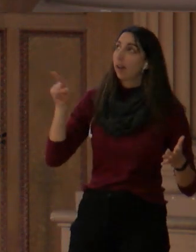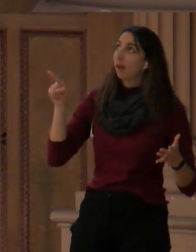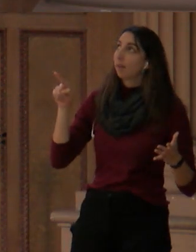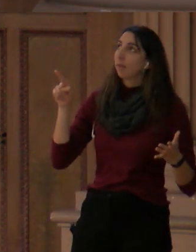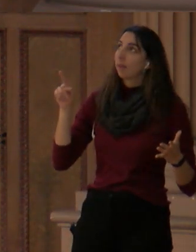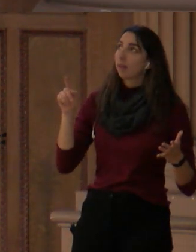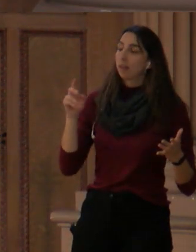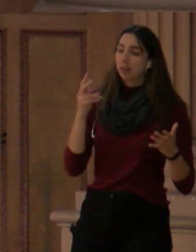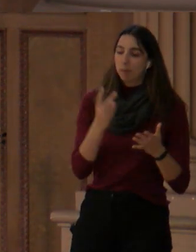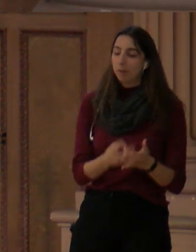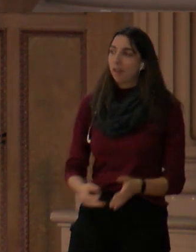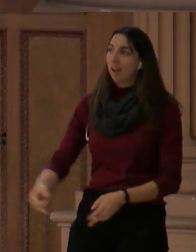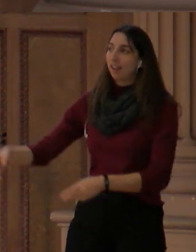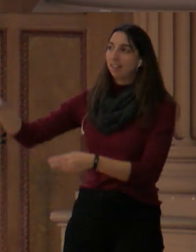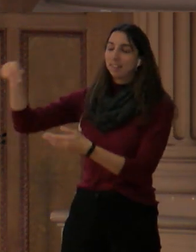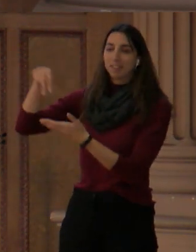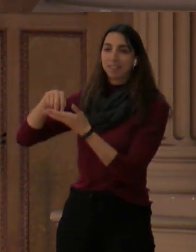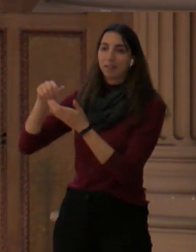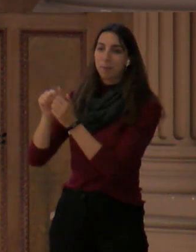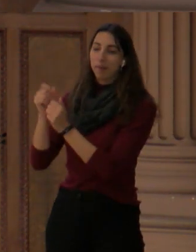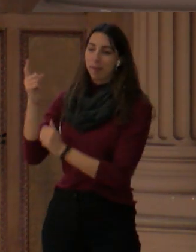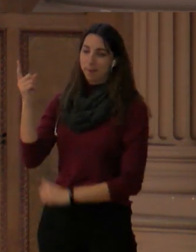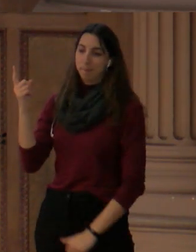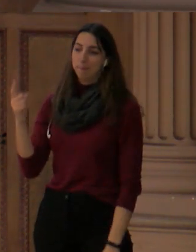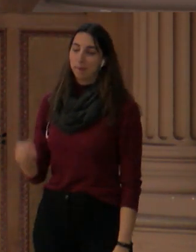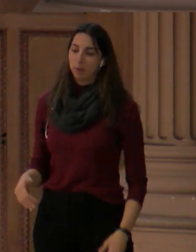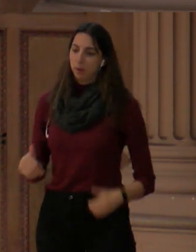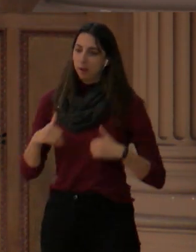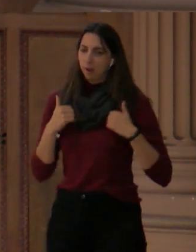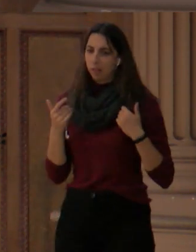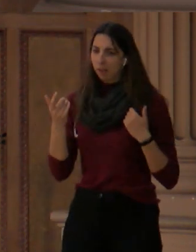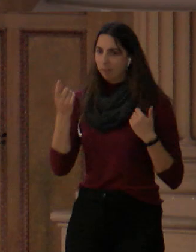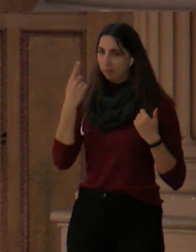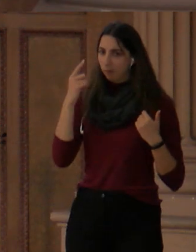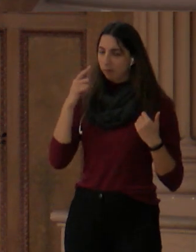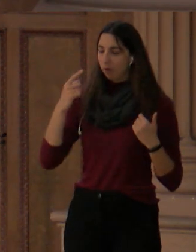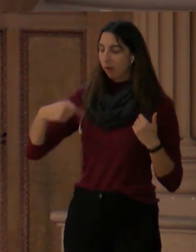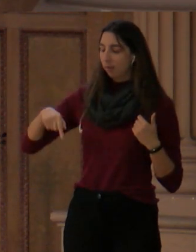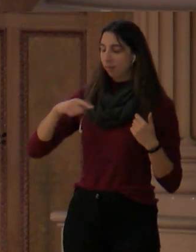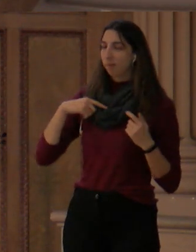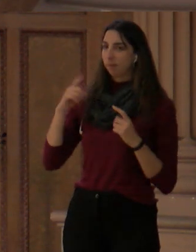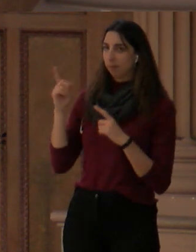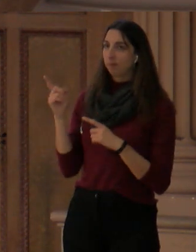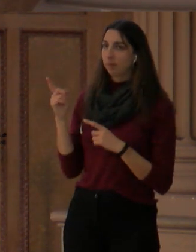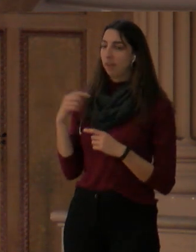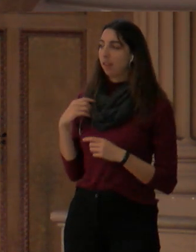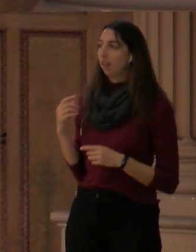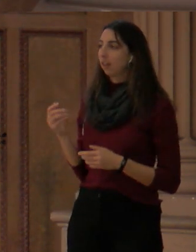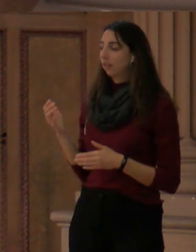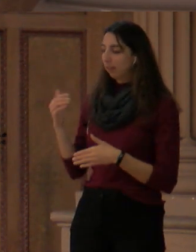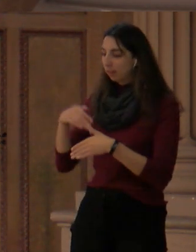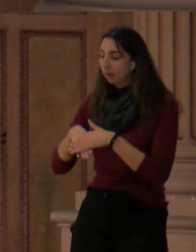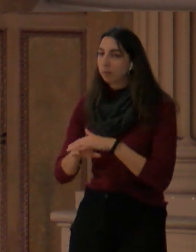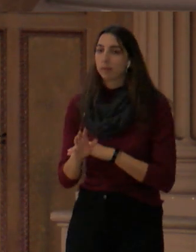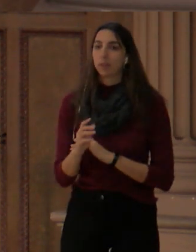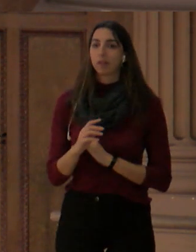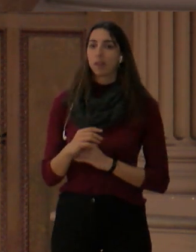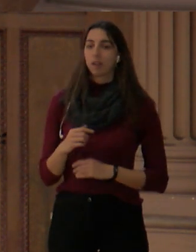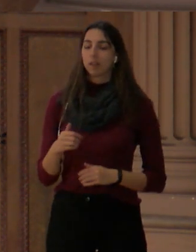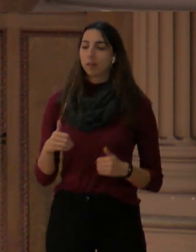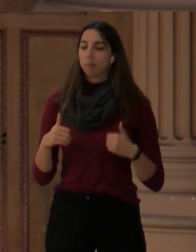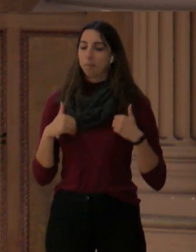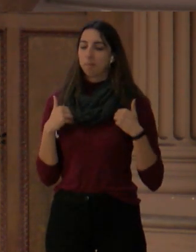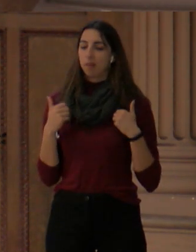Oppressive kings come in all the time and they say, your life exists for me. Jesus comes in and he gives his life for us. So in Jesus,